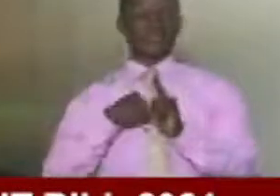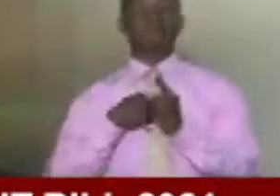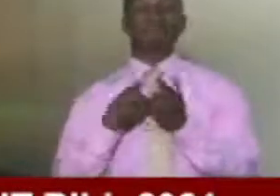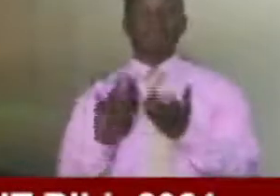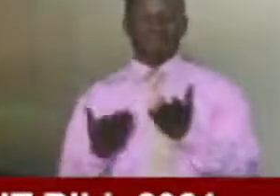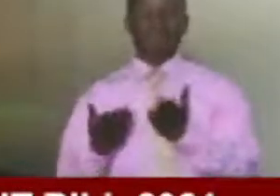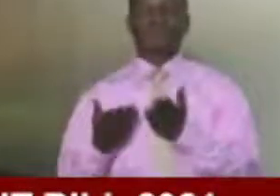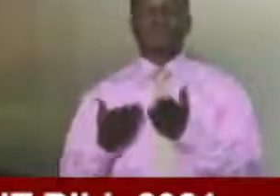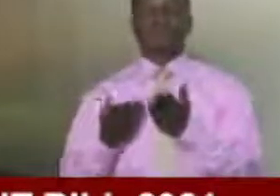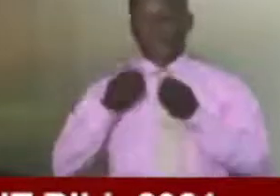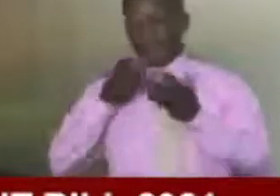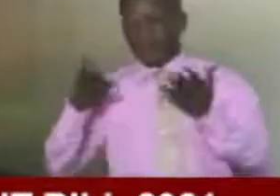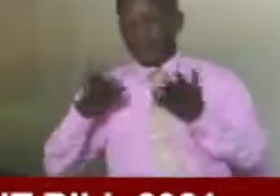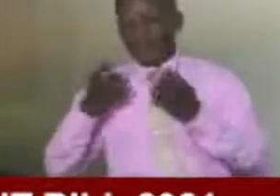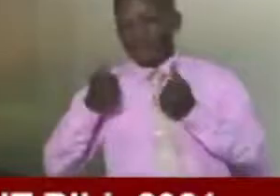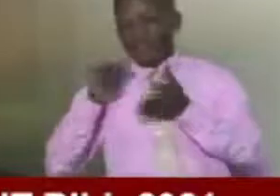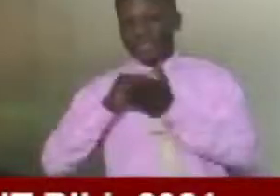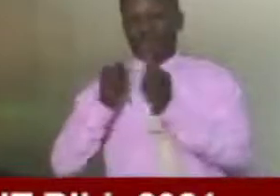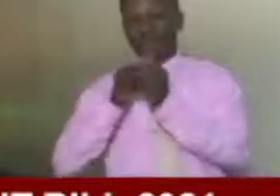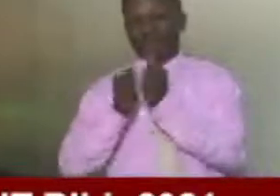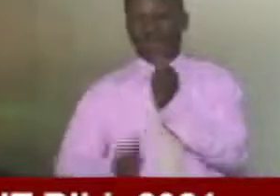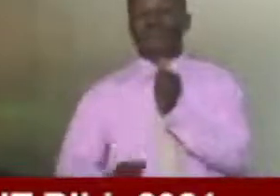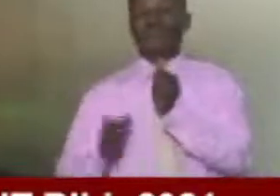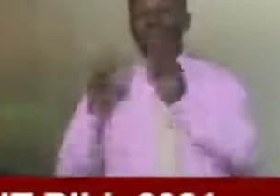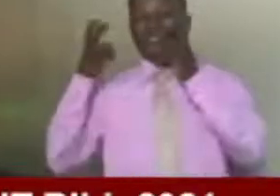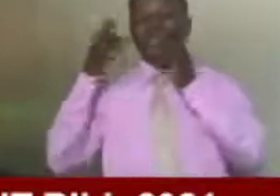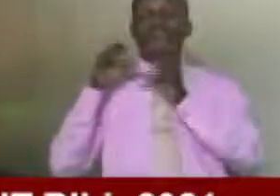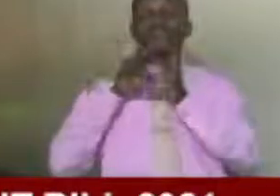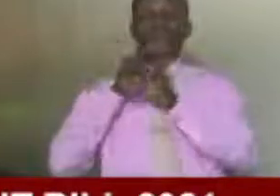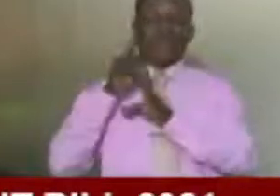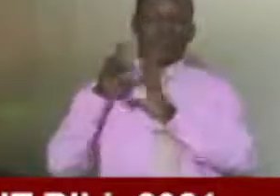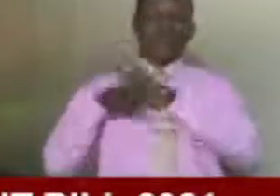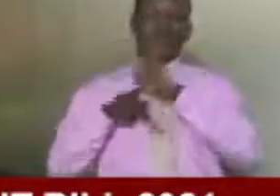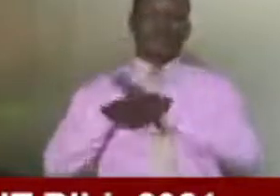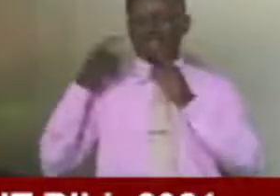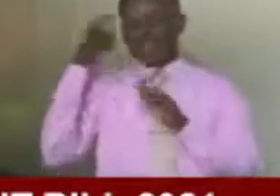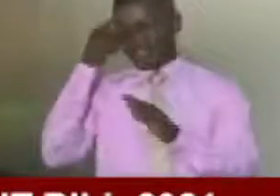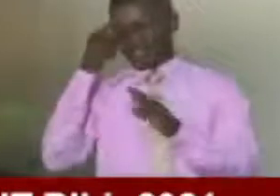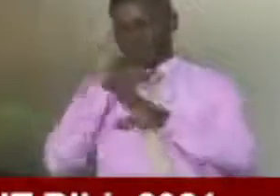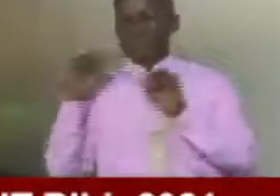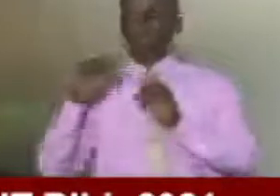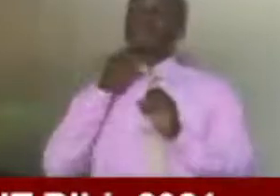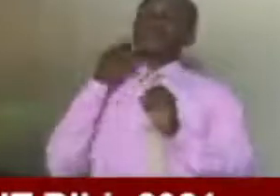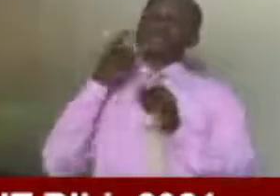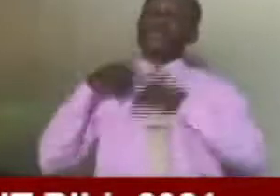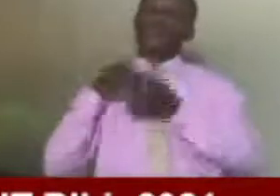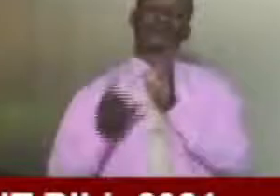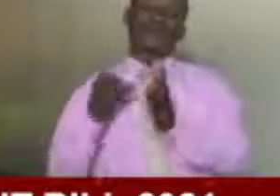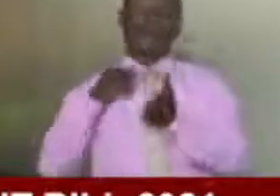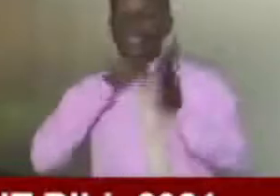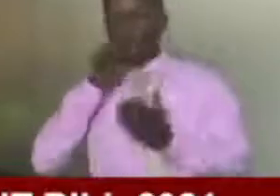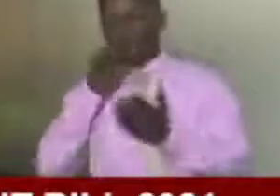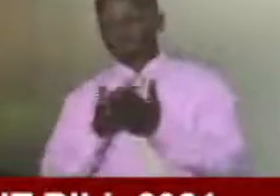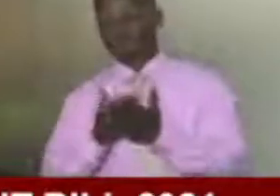immediately. Drop this issue of direct primaries. Think more seriously about it. It is good, it should be